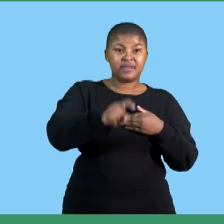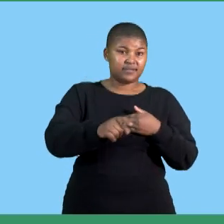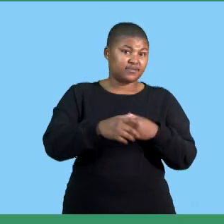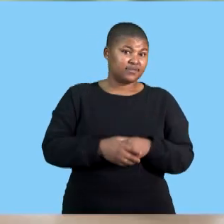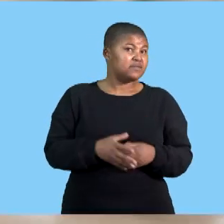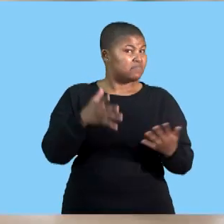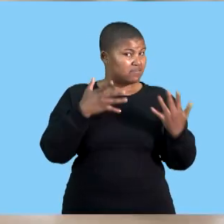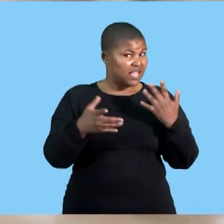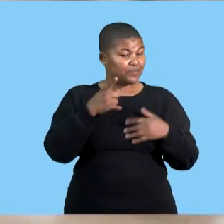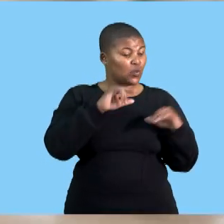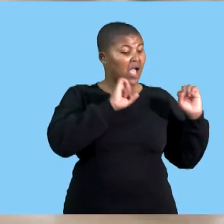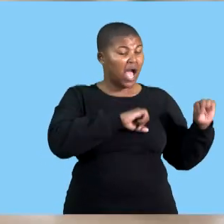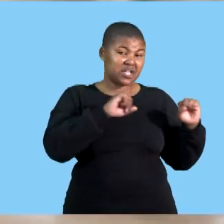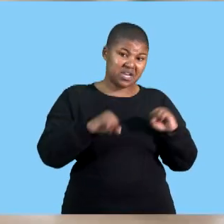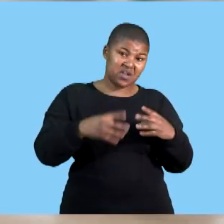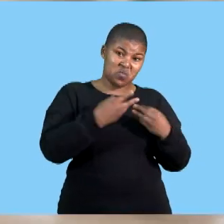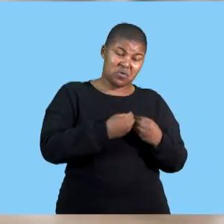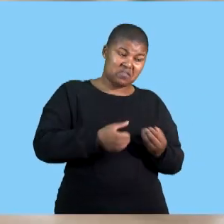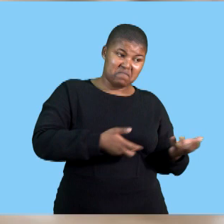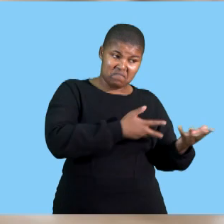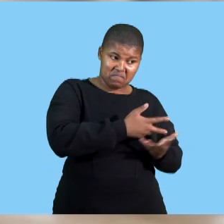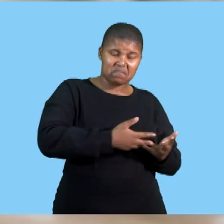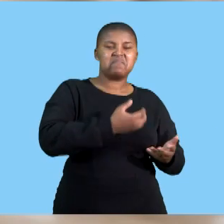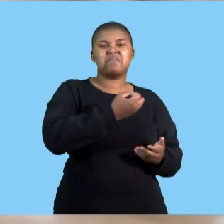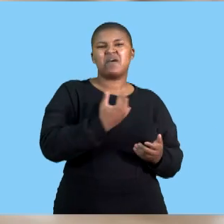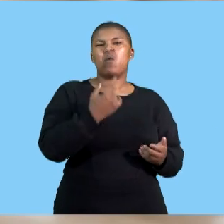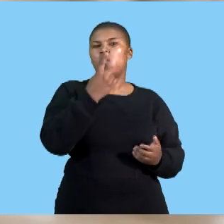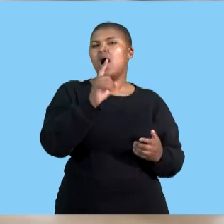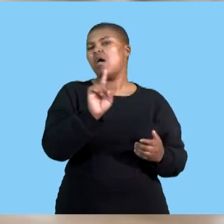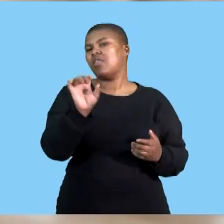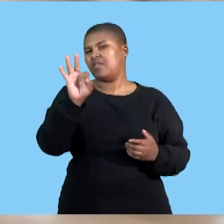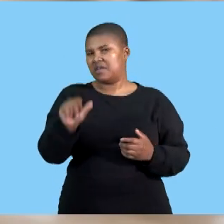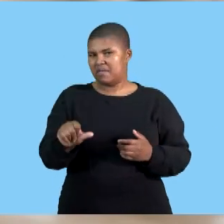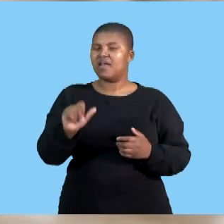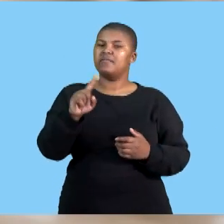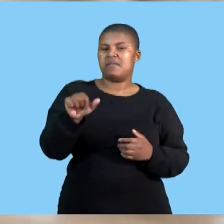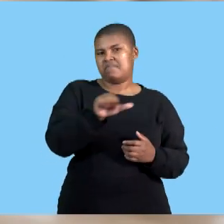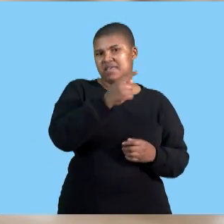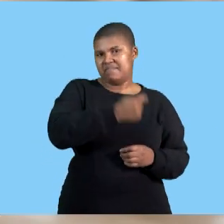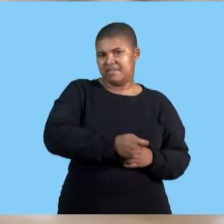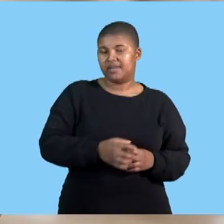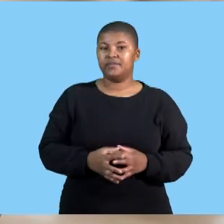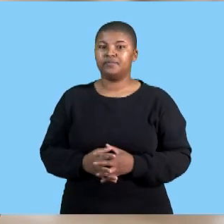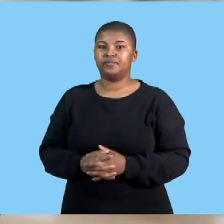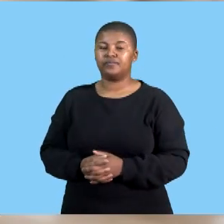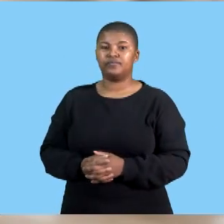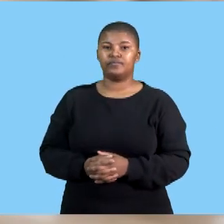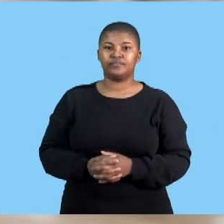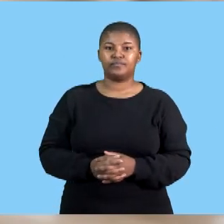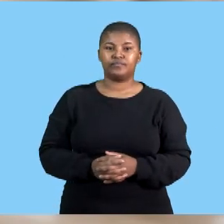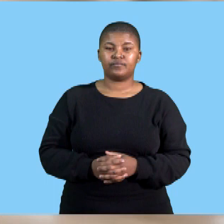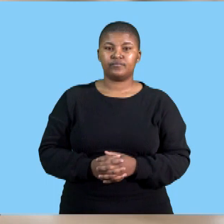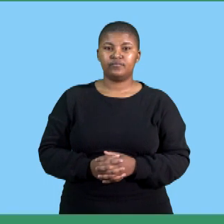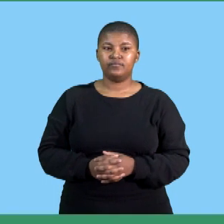with the suppliers, normally they give you 1 to 3 months to settle the debt that you have with them. So that is trade